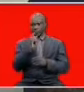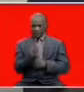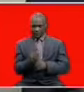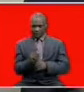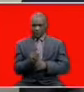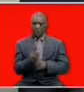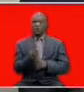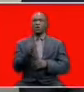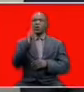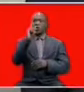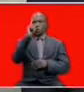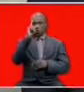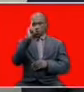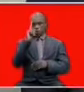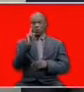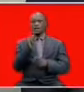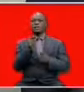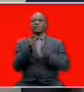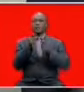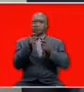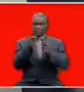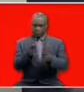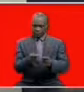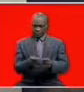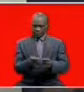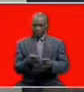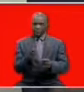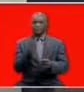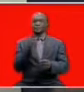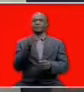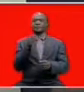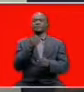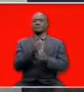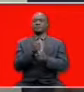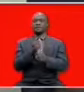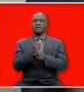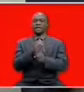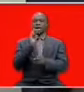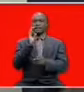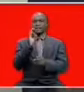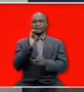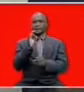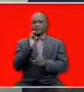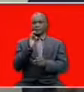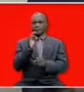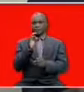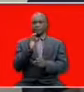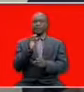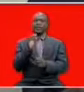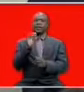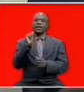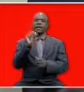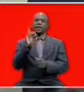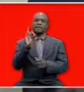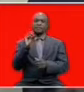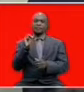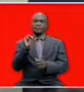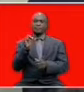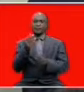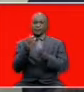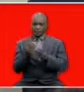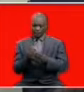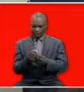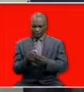gave him a garden. While God was visiting him and the relations that Adam had in the garden, there was never